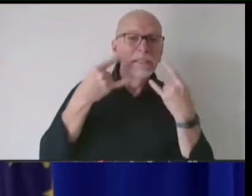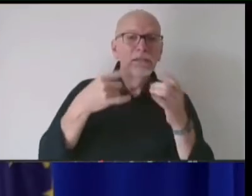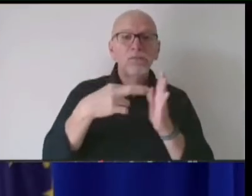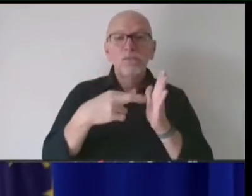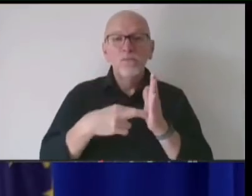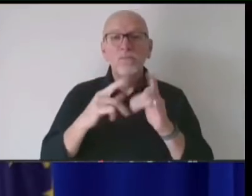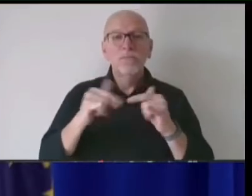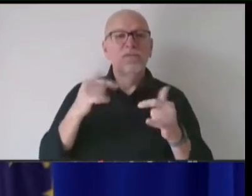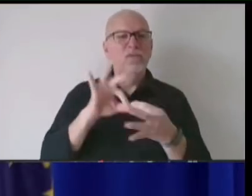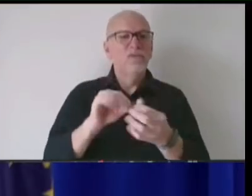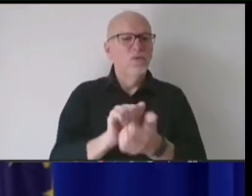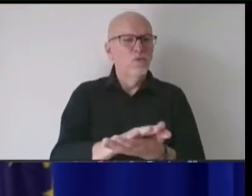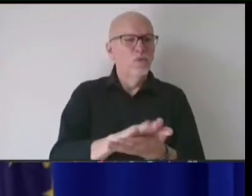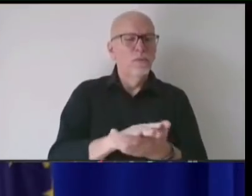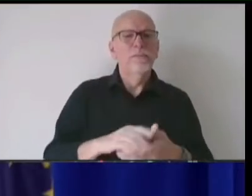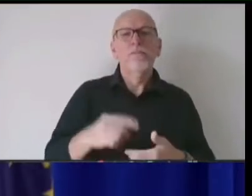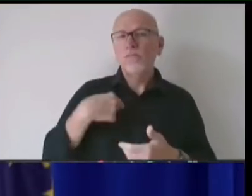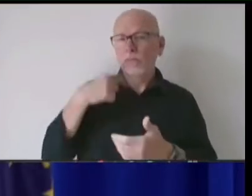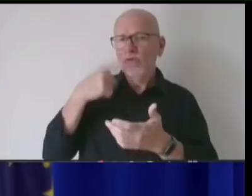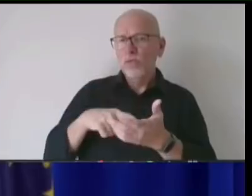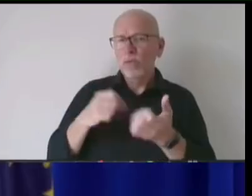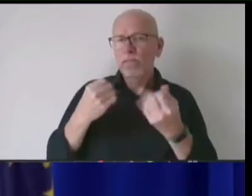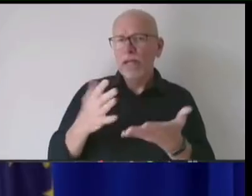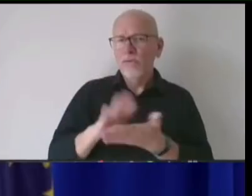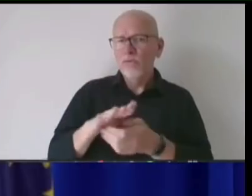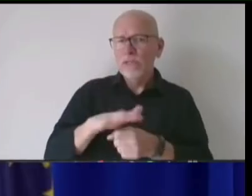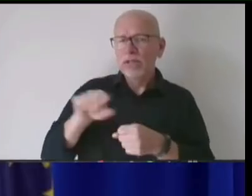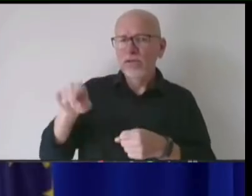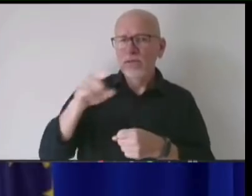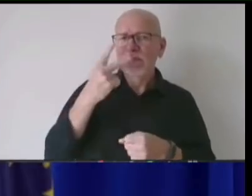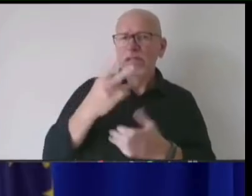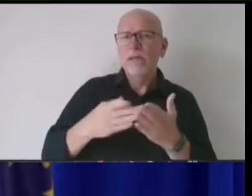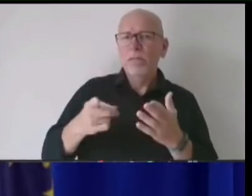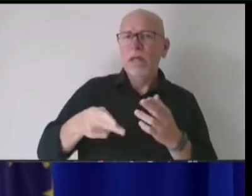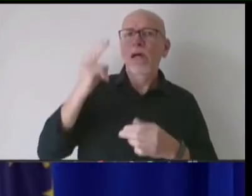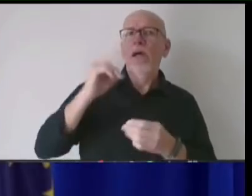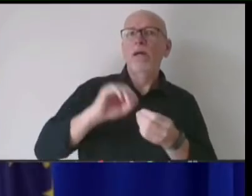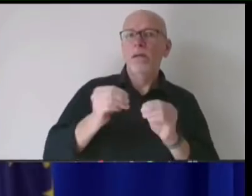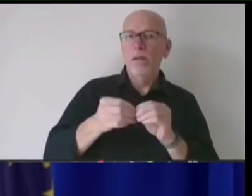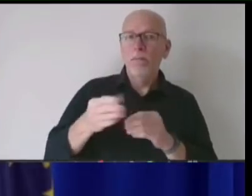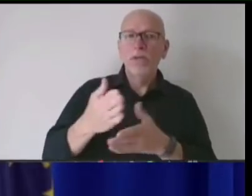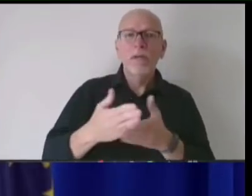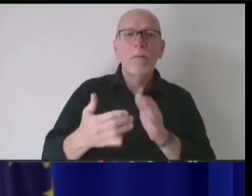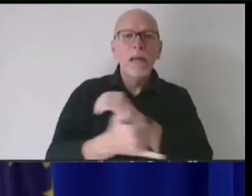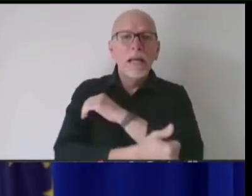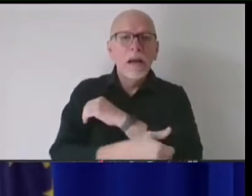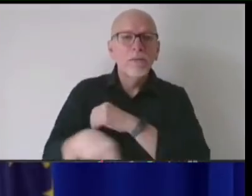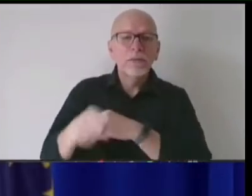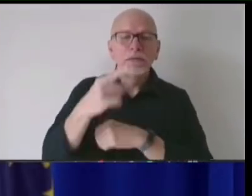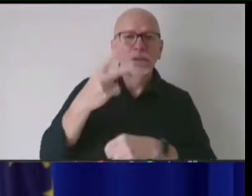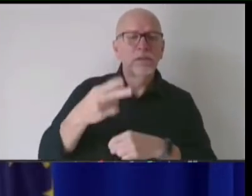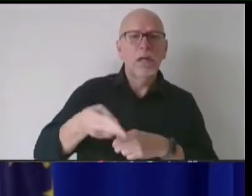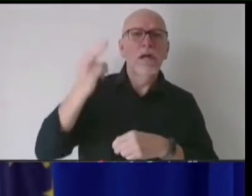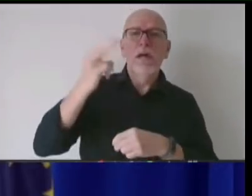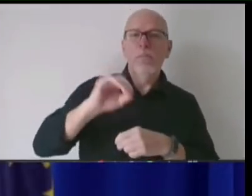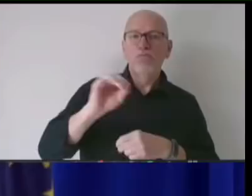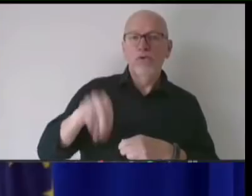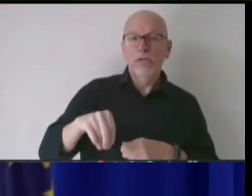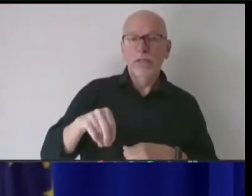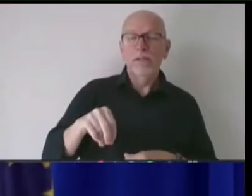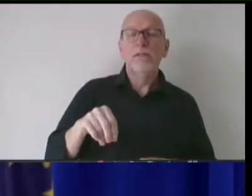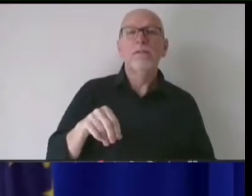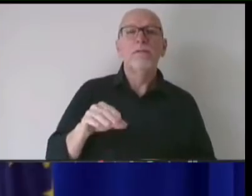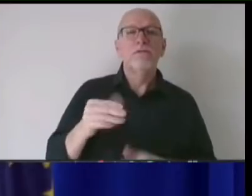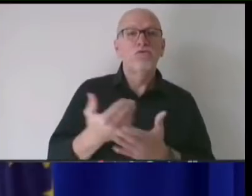their schools, we're noticing a lot of districts are seeing some of their highest numbers. Counties are seeing a very large percentage of their